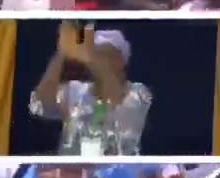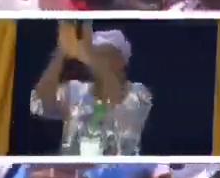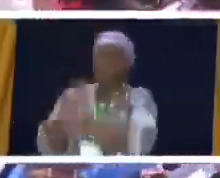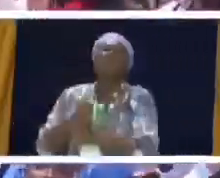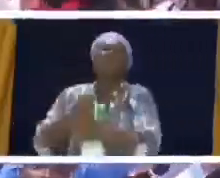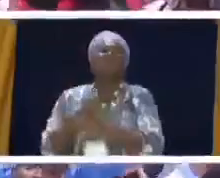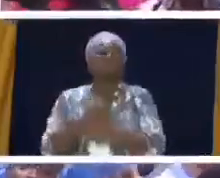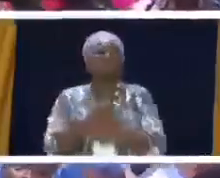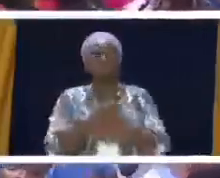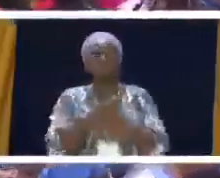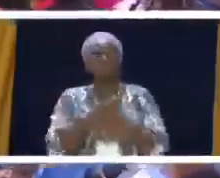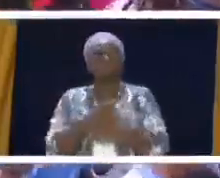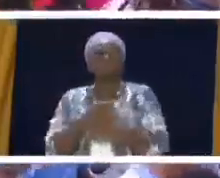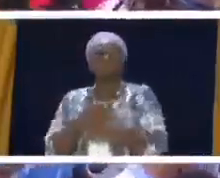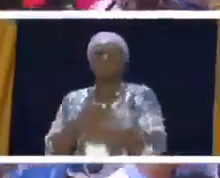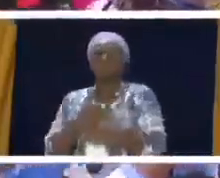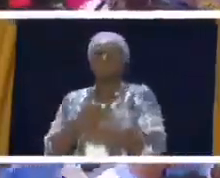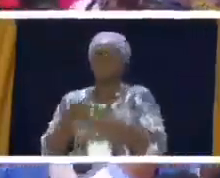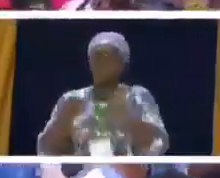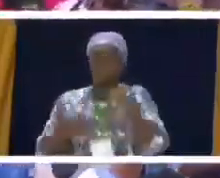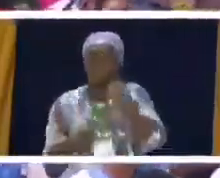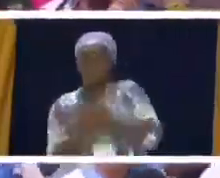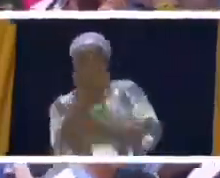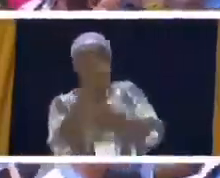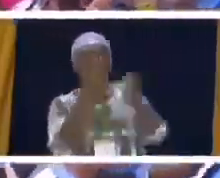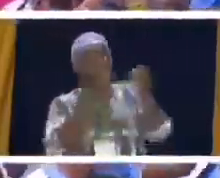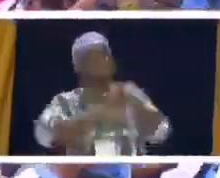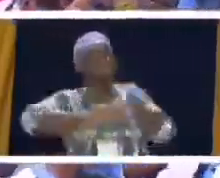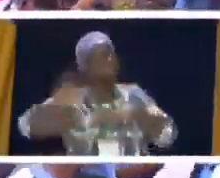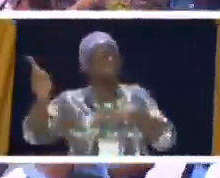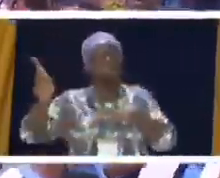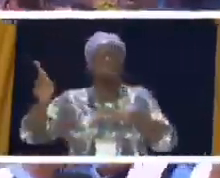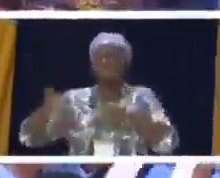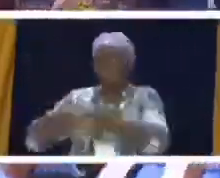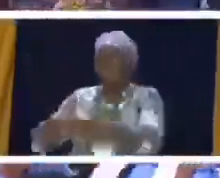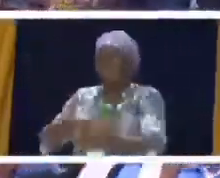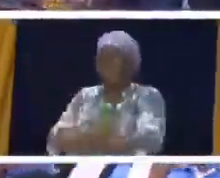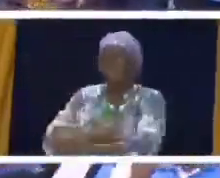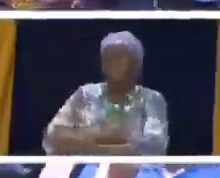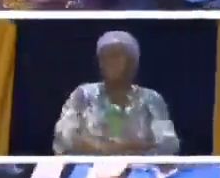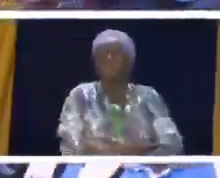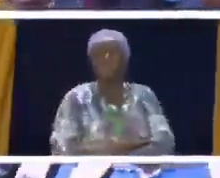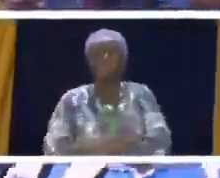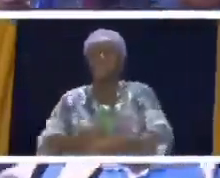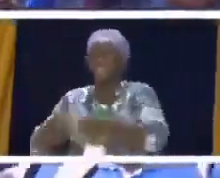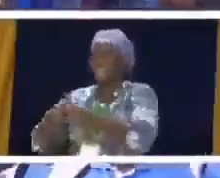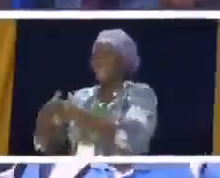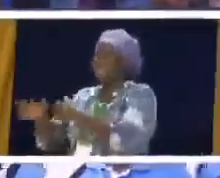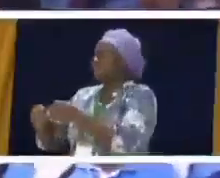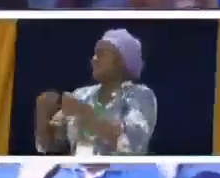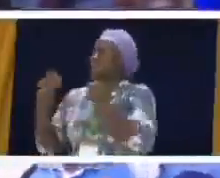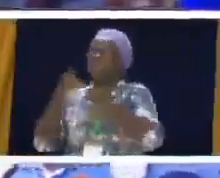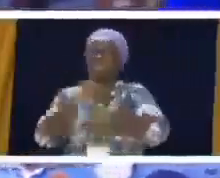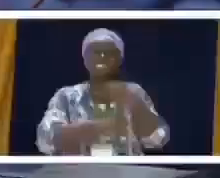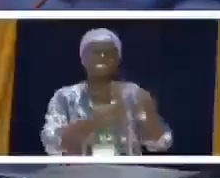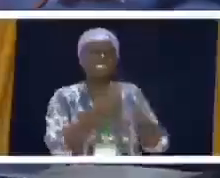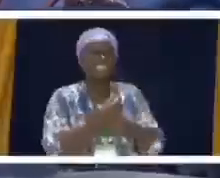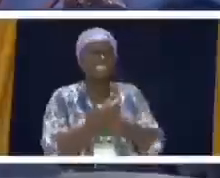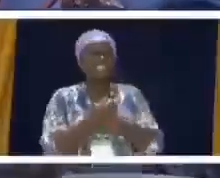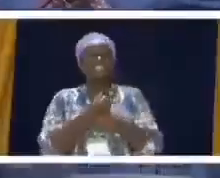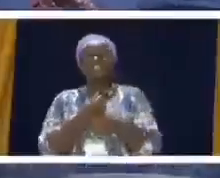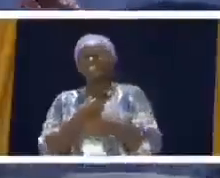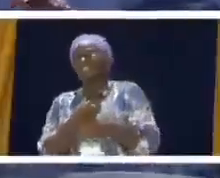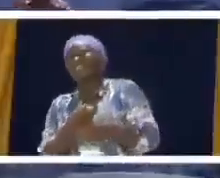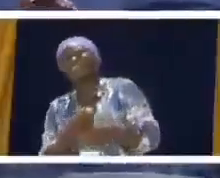kidnappers, growth disappearing, babies after several years. Oh, we thank you for the